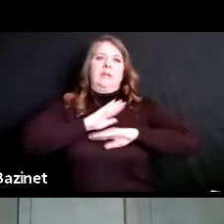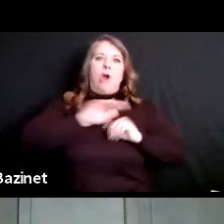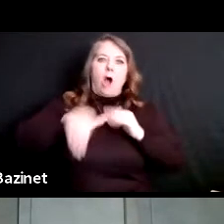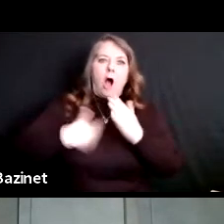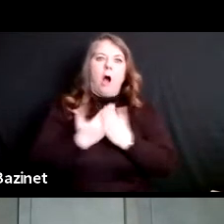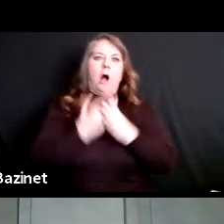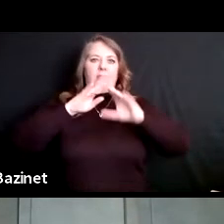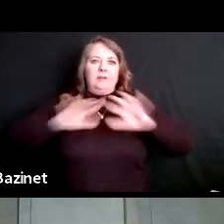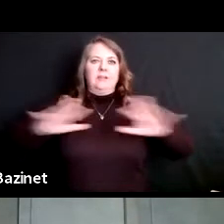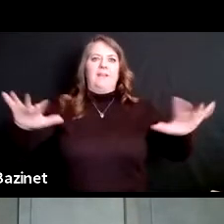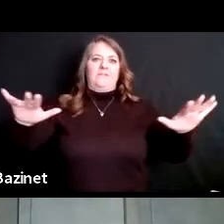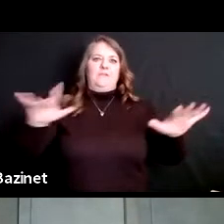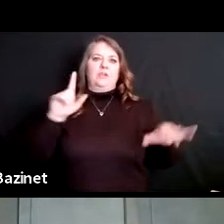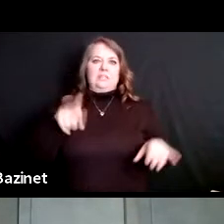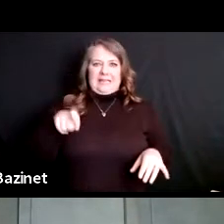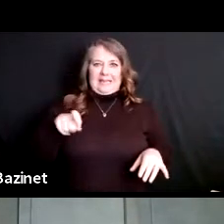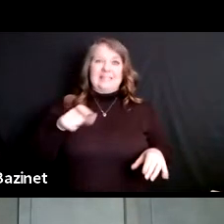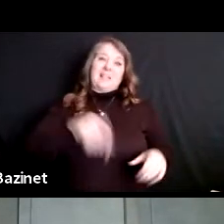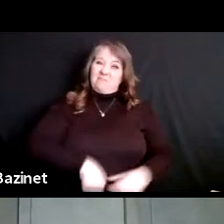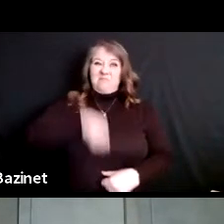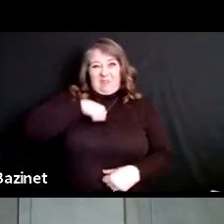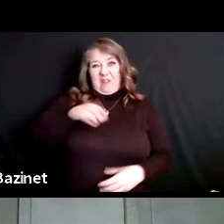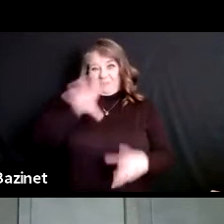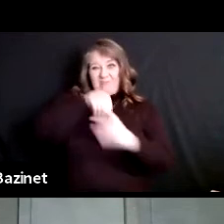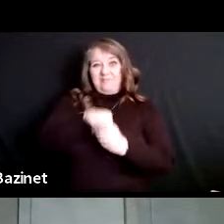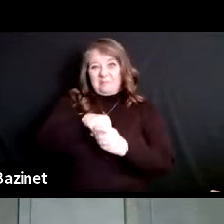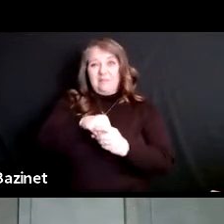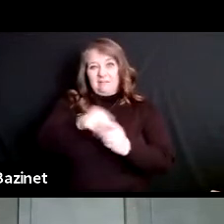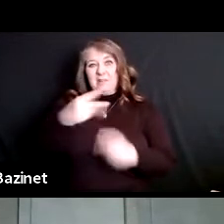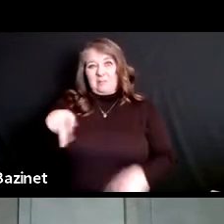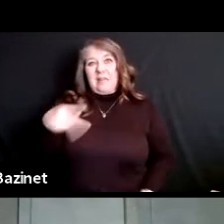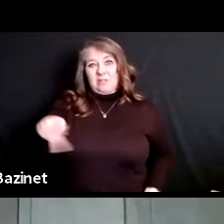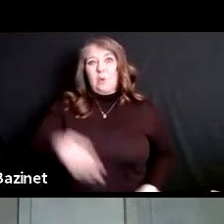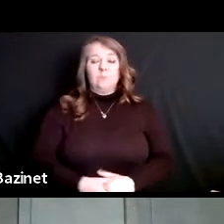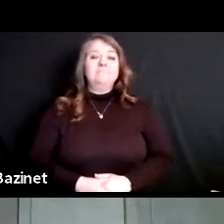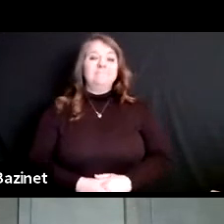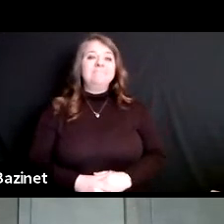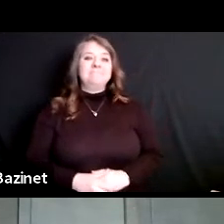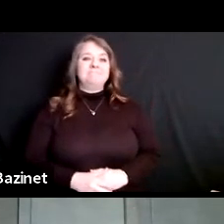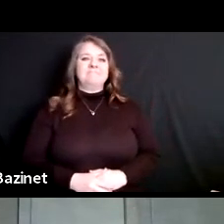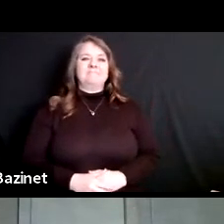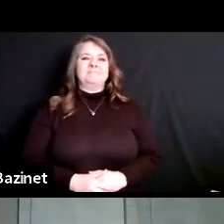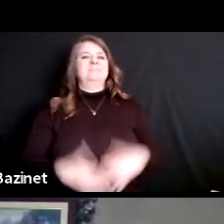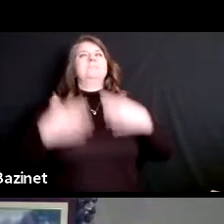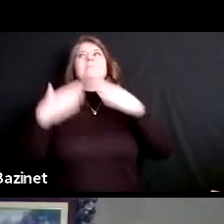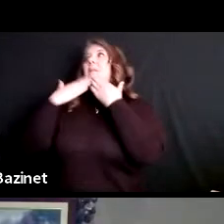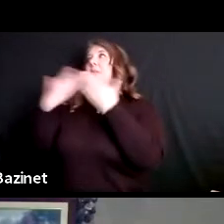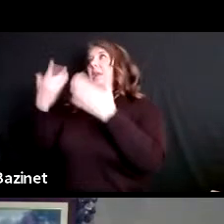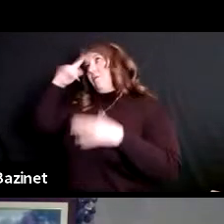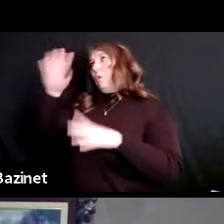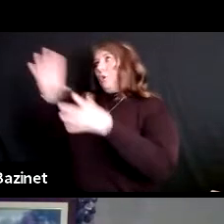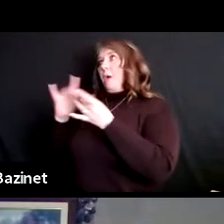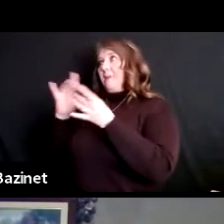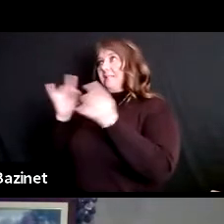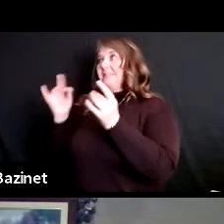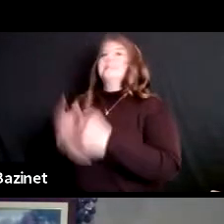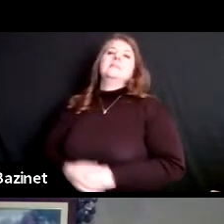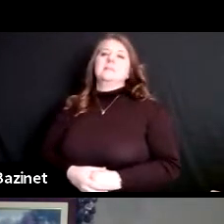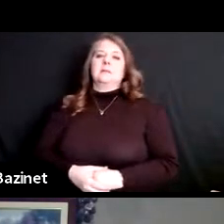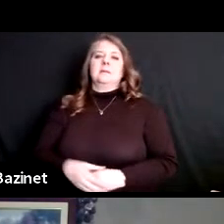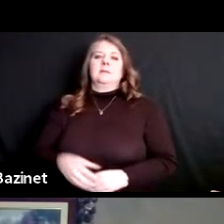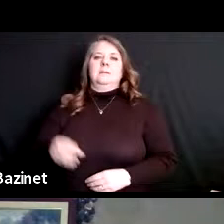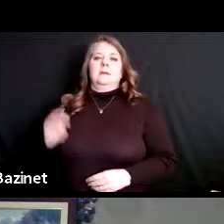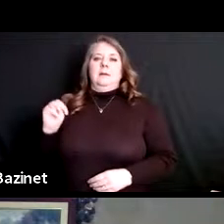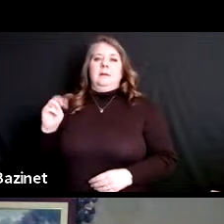be a part of Pasco. Thank you for your comments, Mrs.